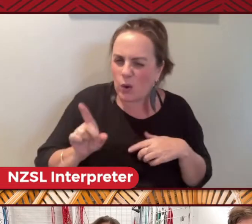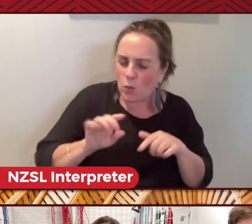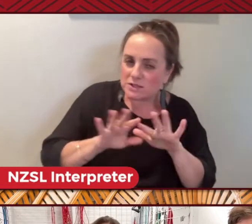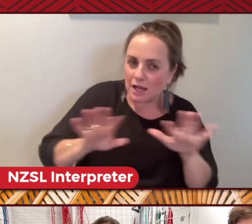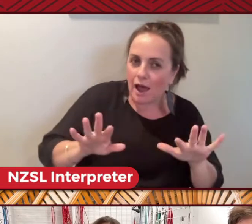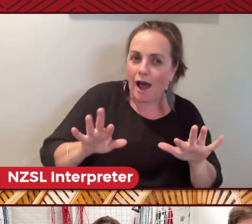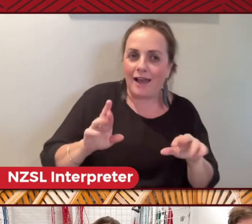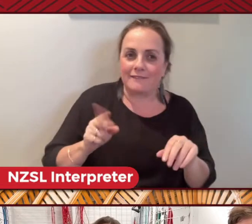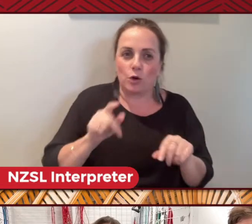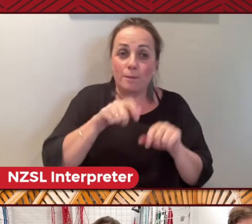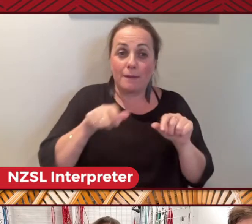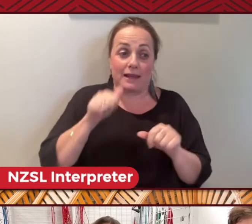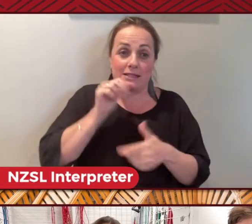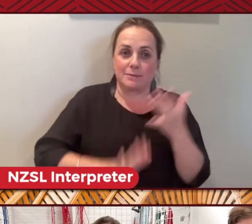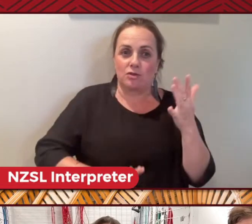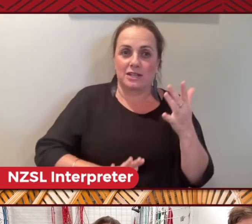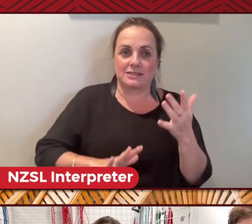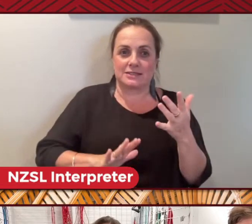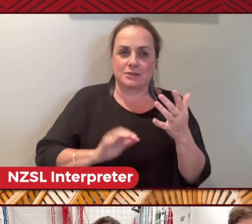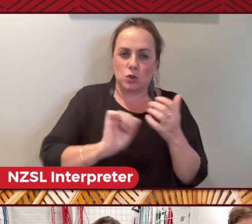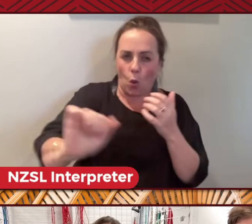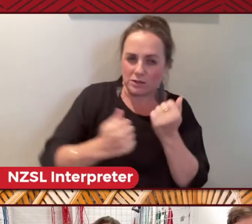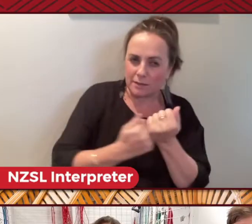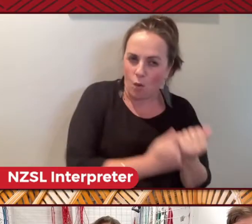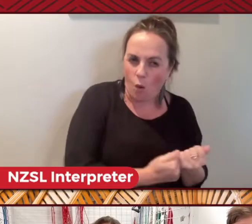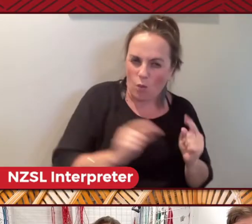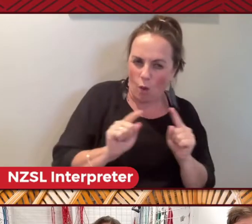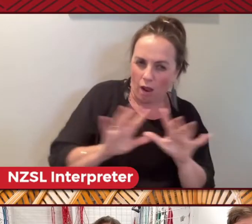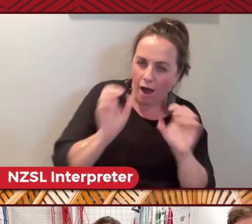people experiencing the support that you offer?